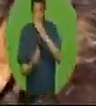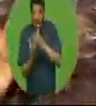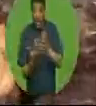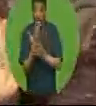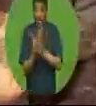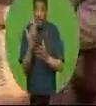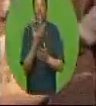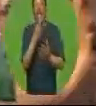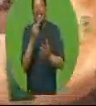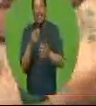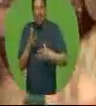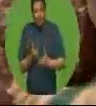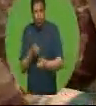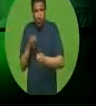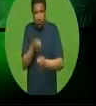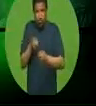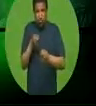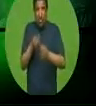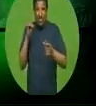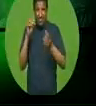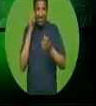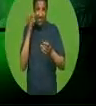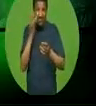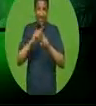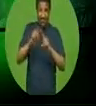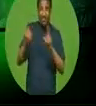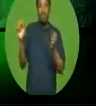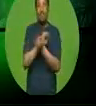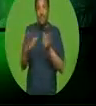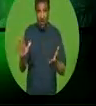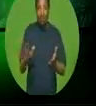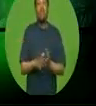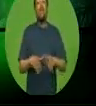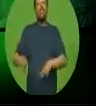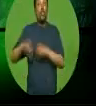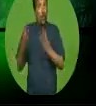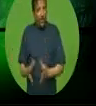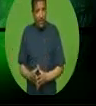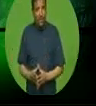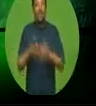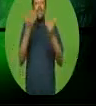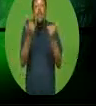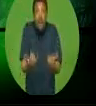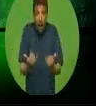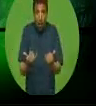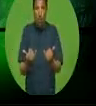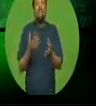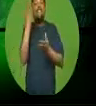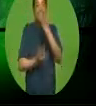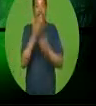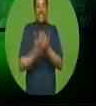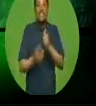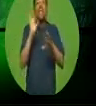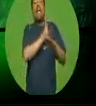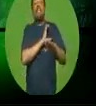fertilizers, pesticides, and so on. Students, now let's discuss the characteristics